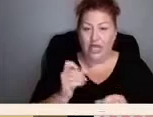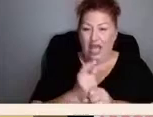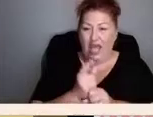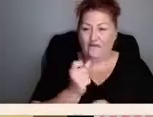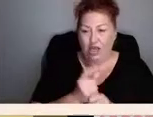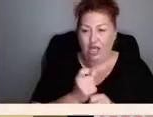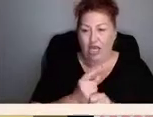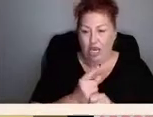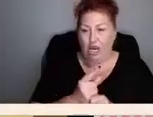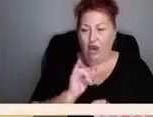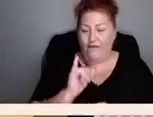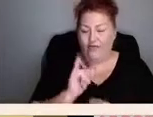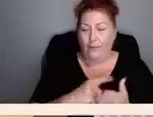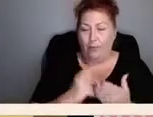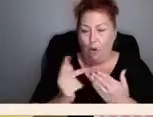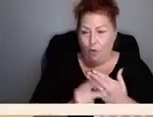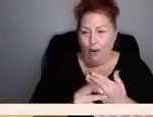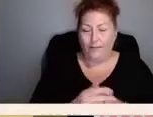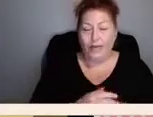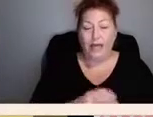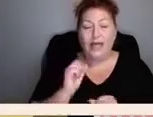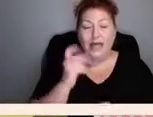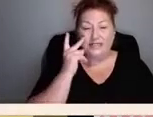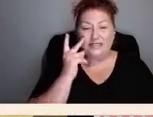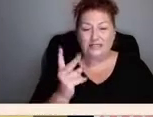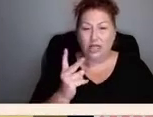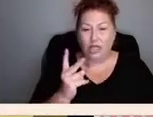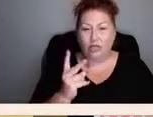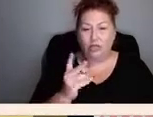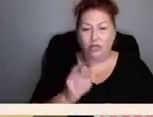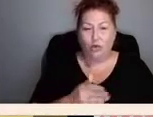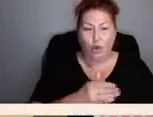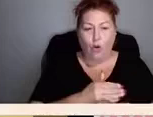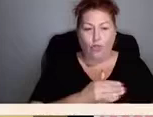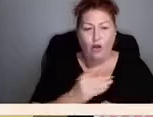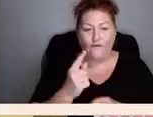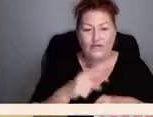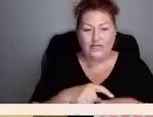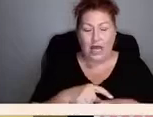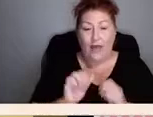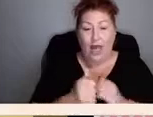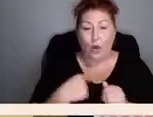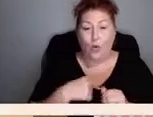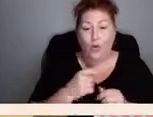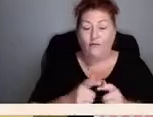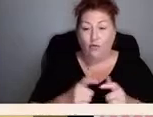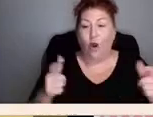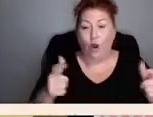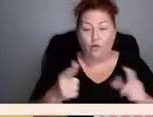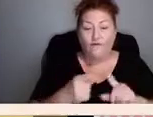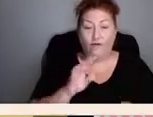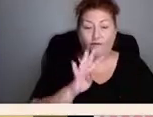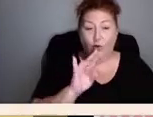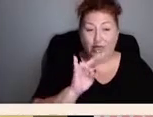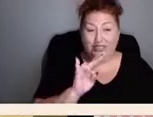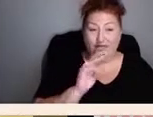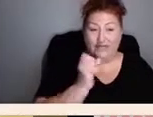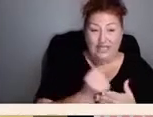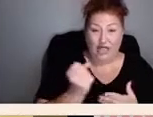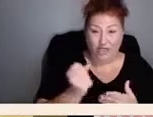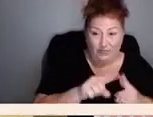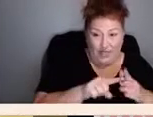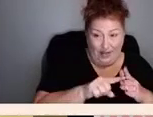year of the program. And you can see the growth over time, how we've grown from 47 scholarships